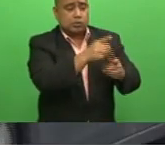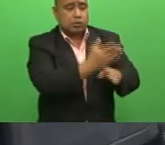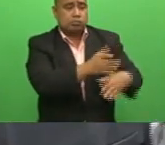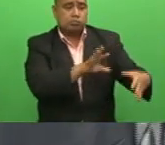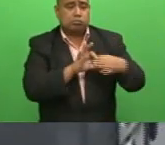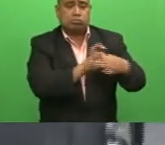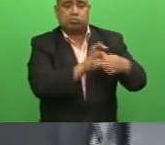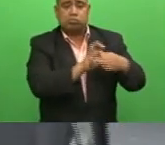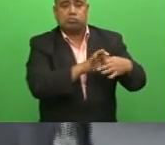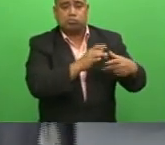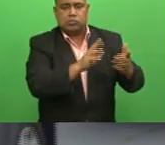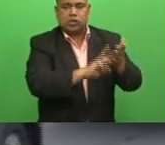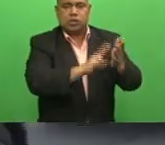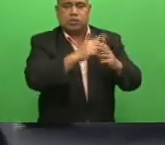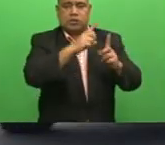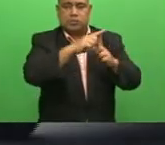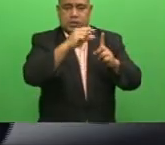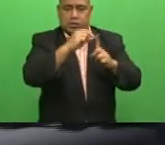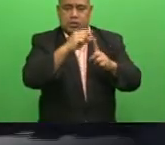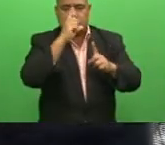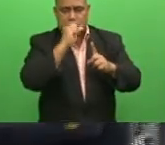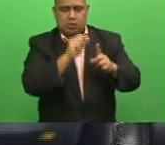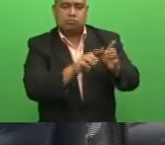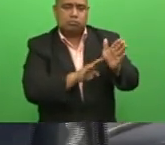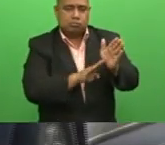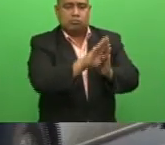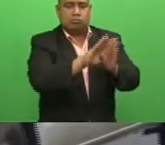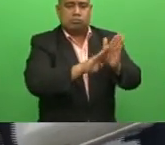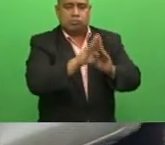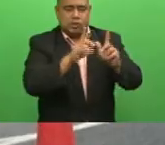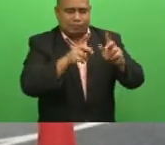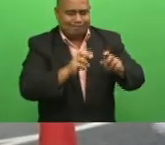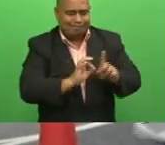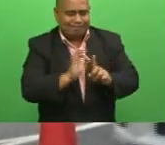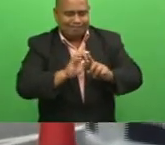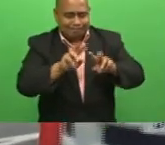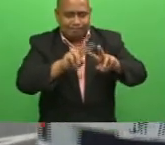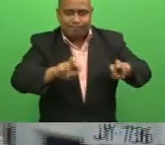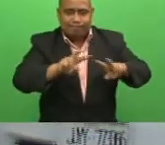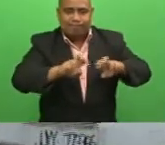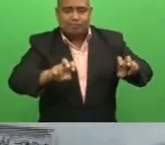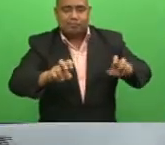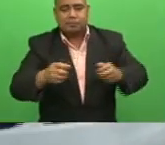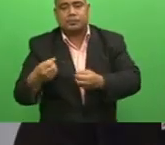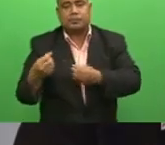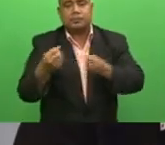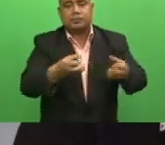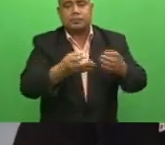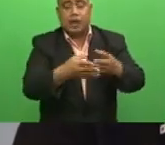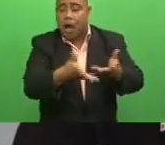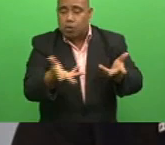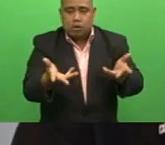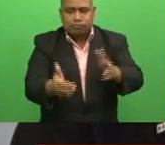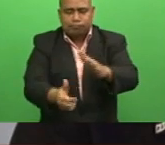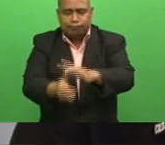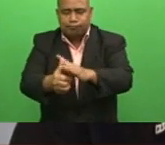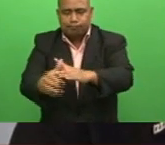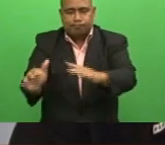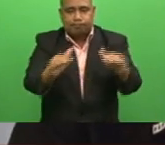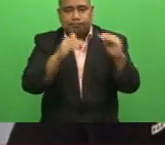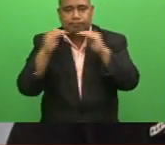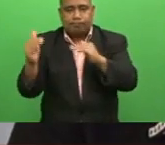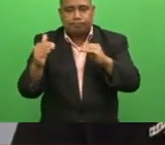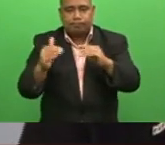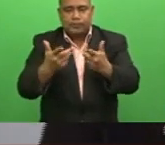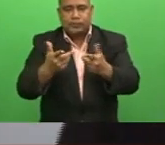to enhance investigative skills, provide early access to justice and promote gender equality. We are very pleased as